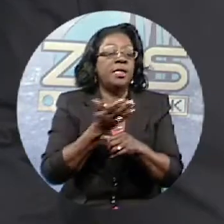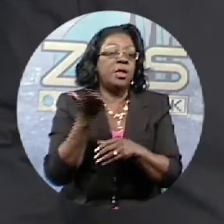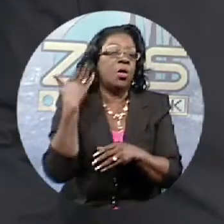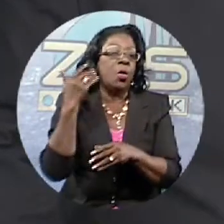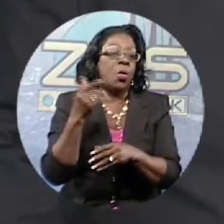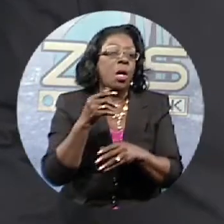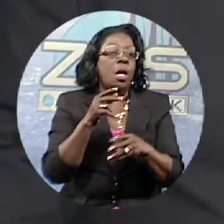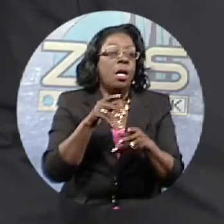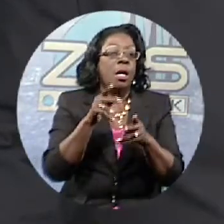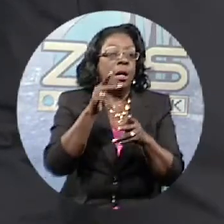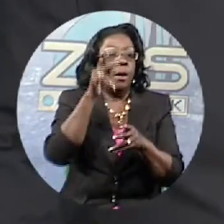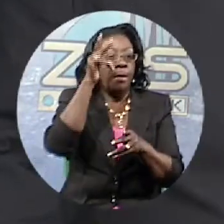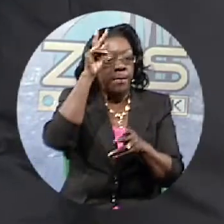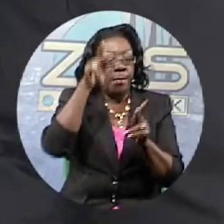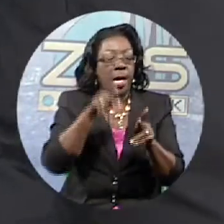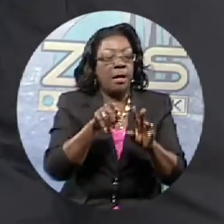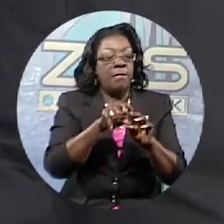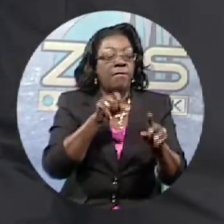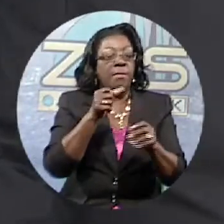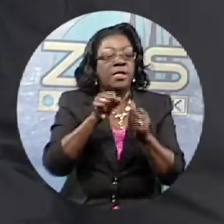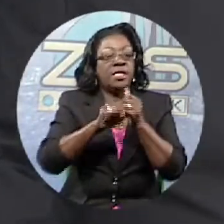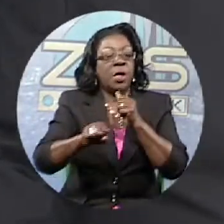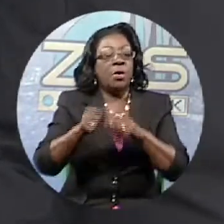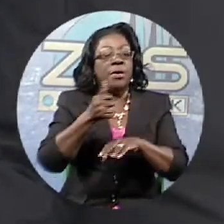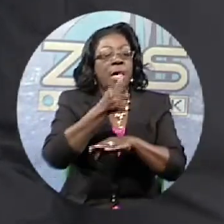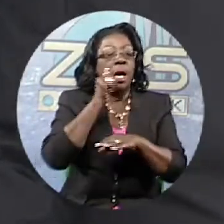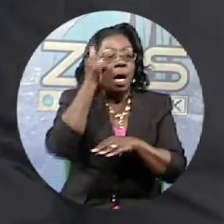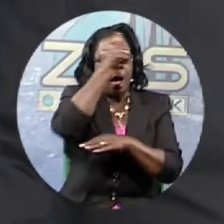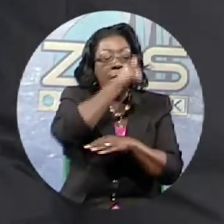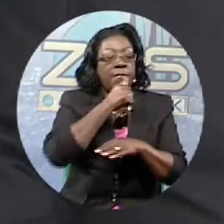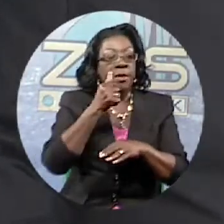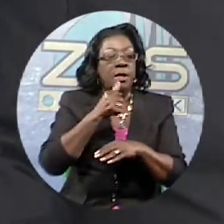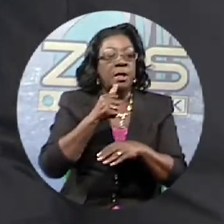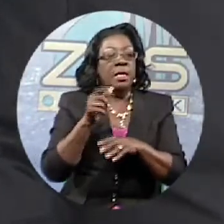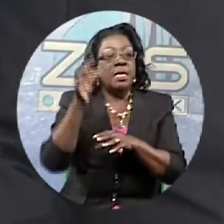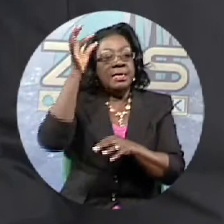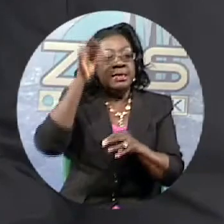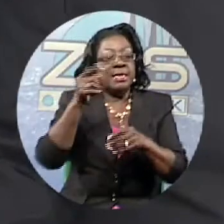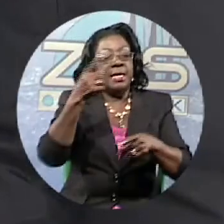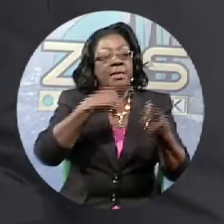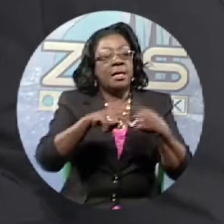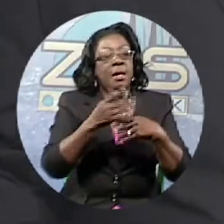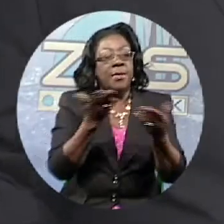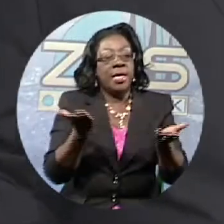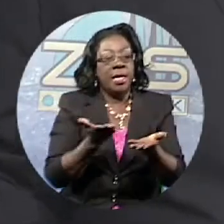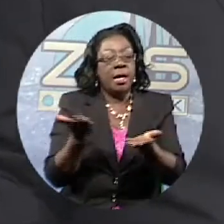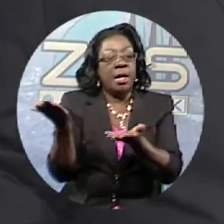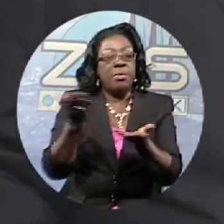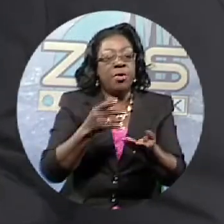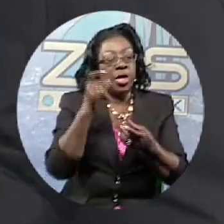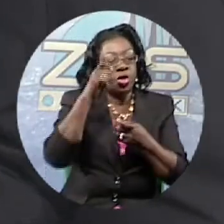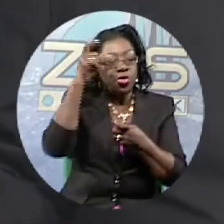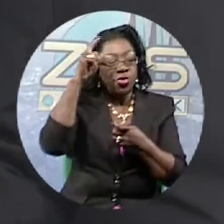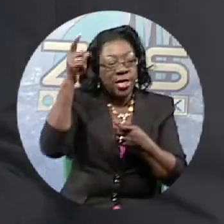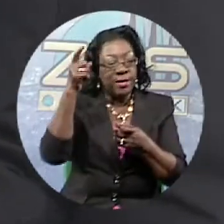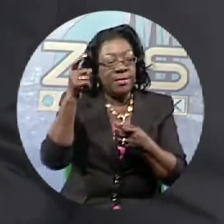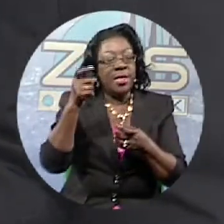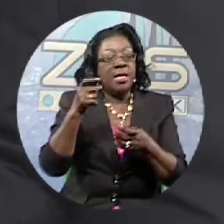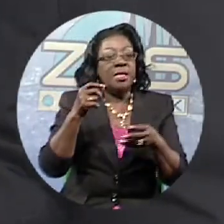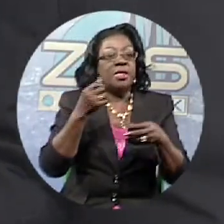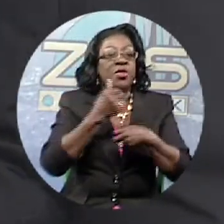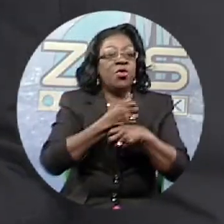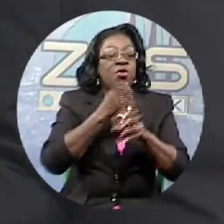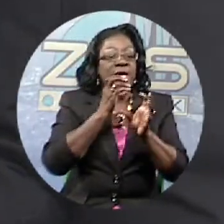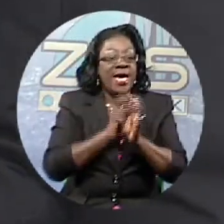hotel developer Sol Kersner set his sights on the Bahamas, deciding to bring a dream destination to life. Today, Atlantis is one of